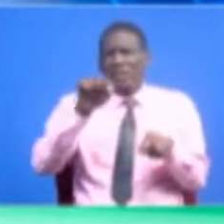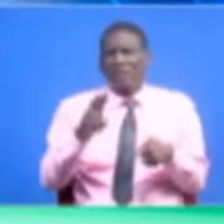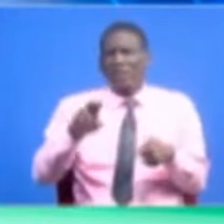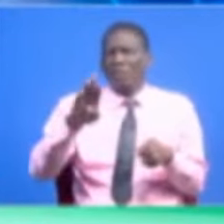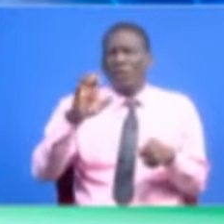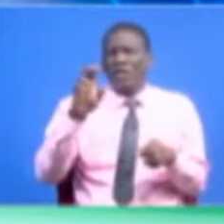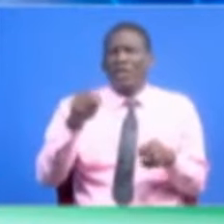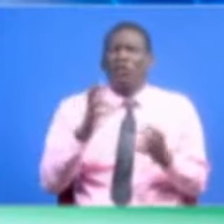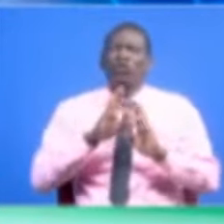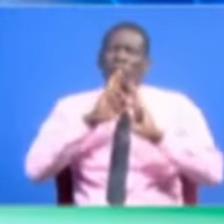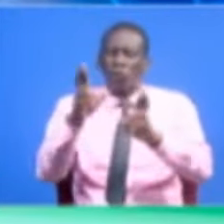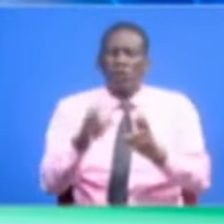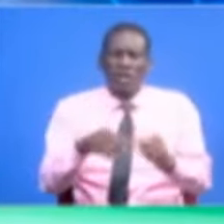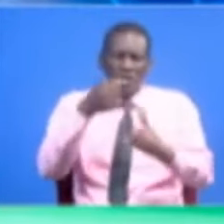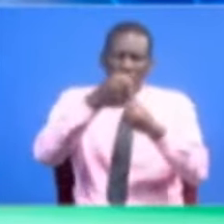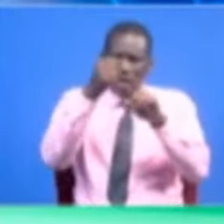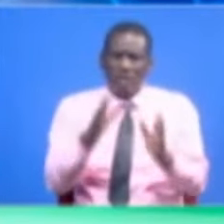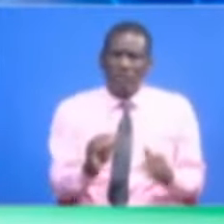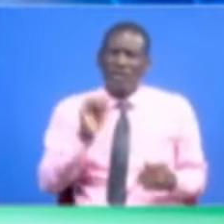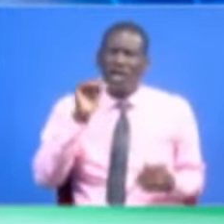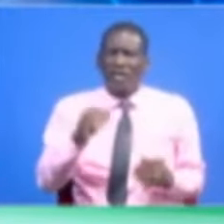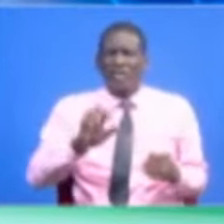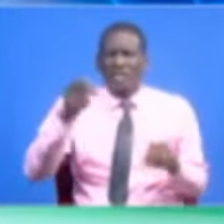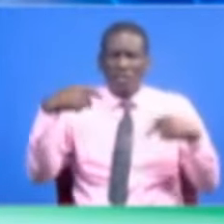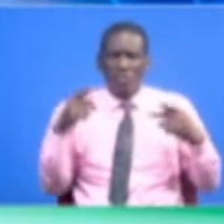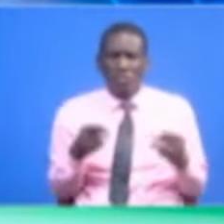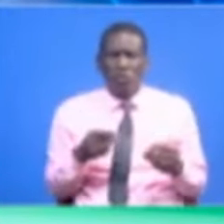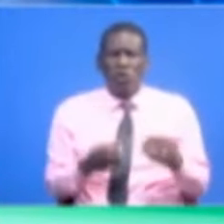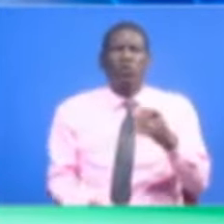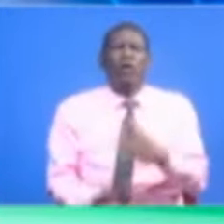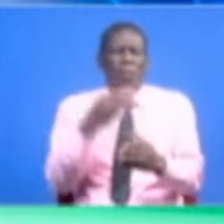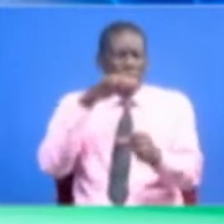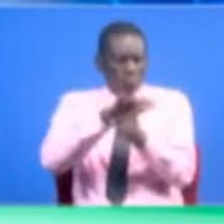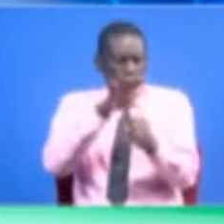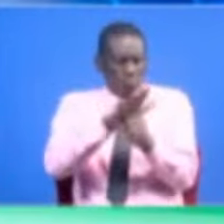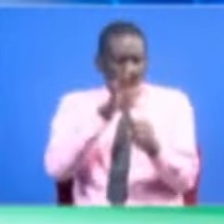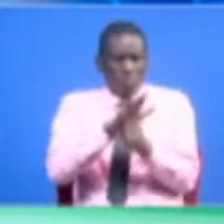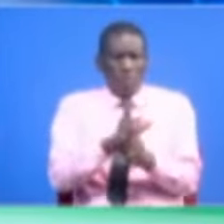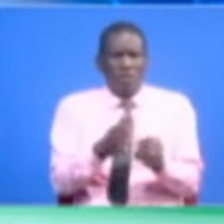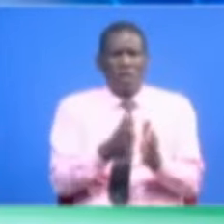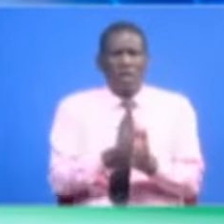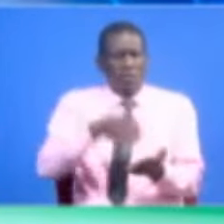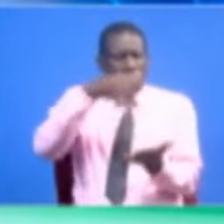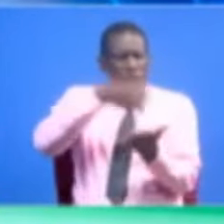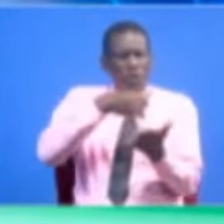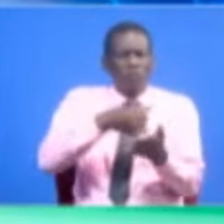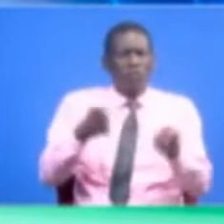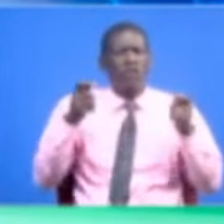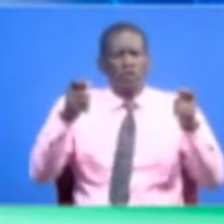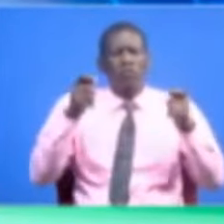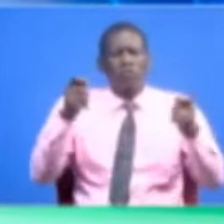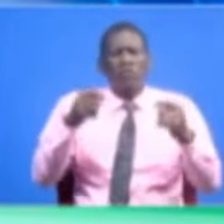Muchiri now reports, the activists are calling upon Kenyans to come out in their numbers and get counted in the anti-finance